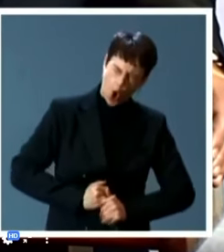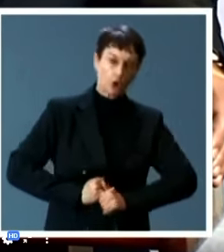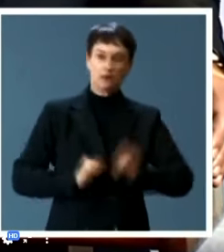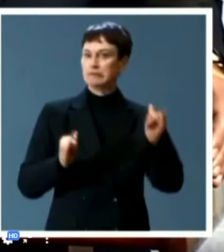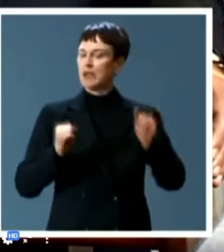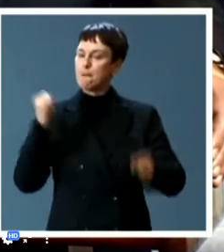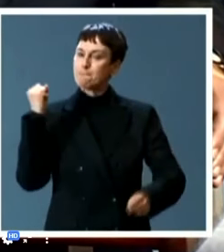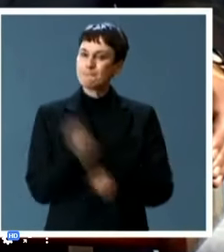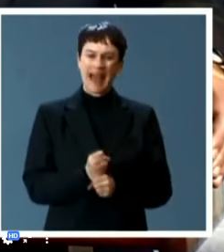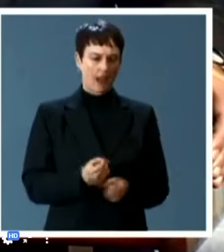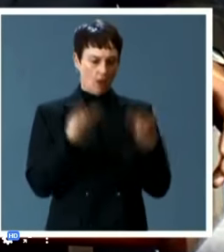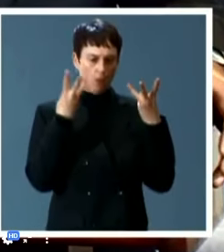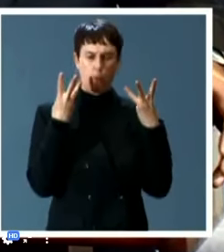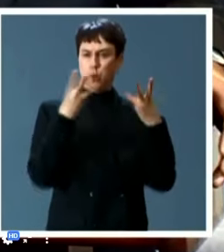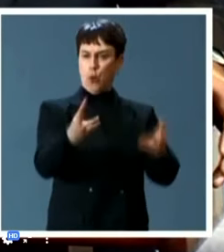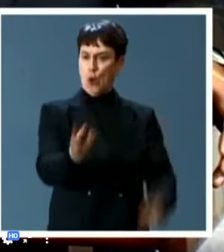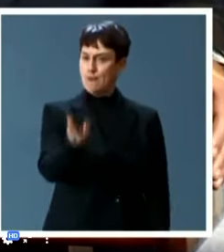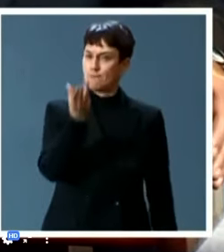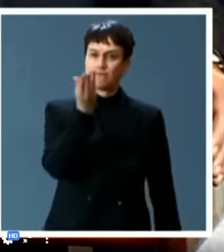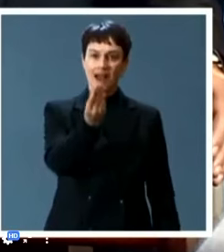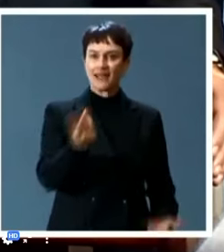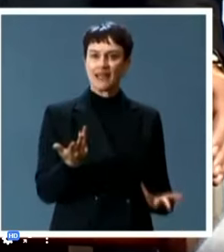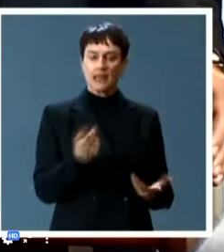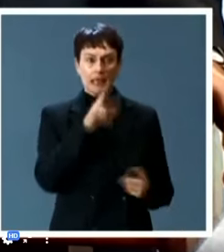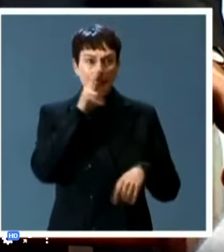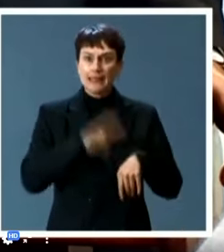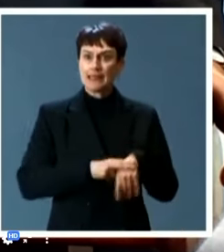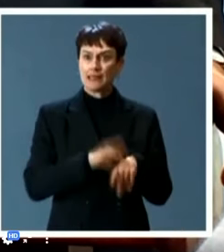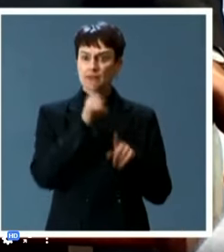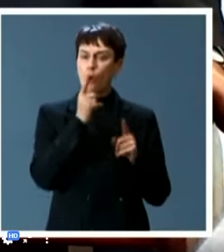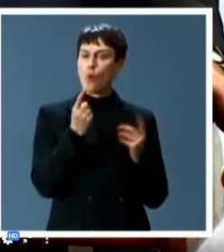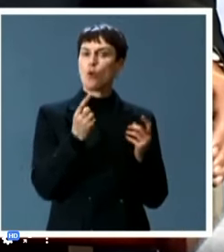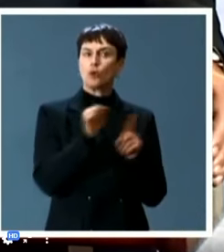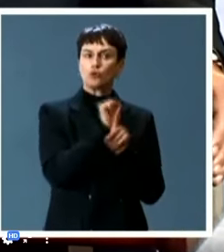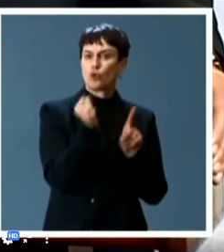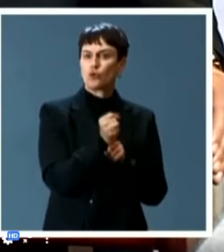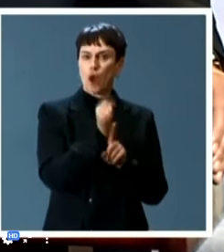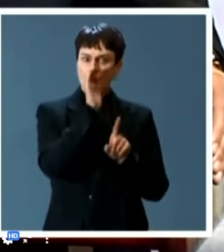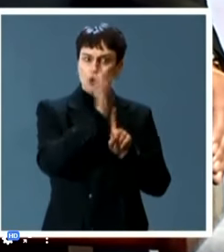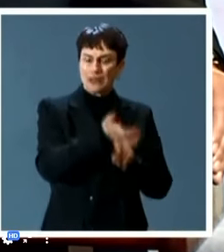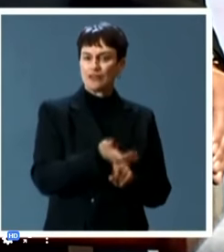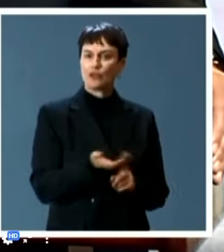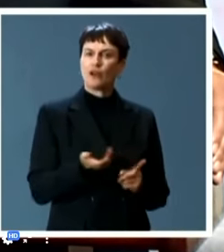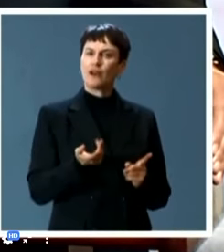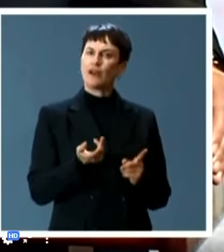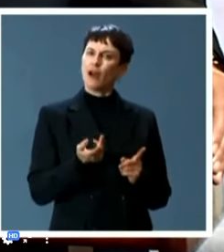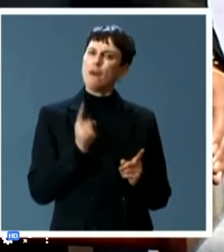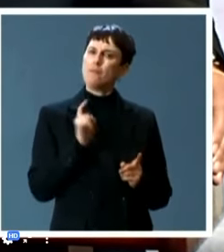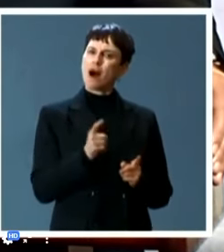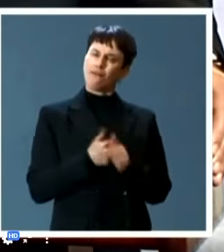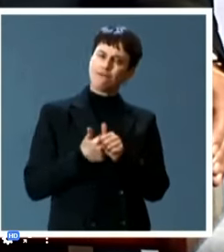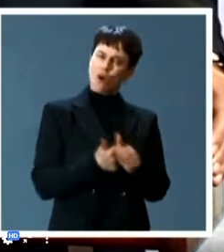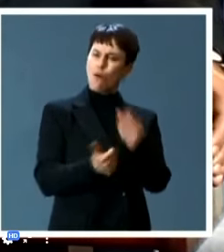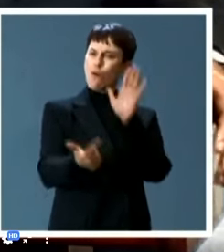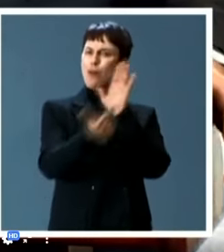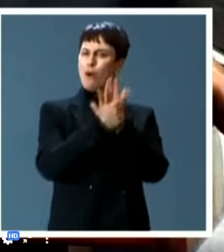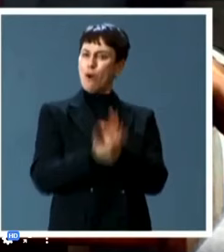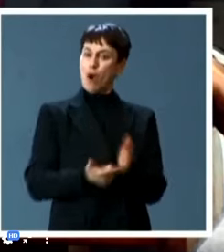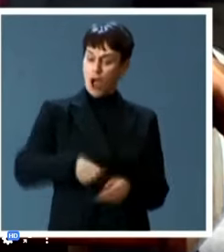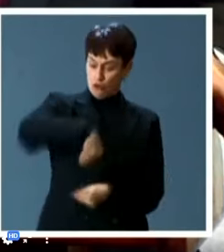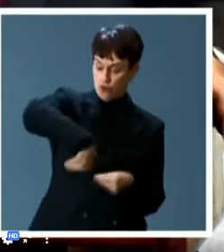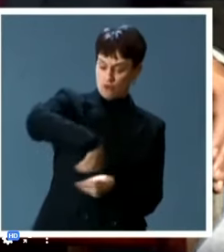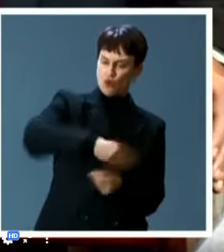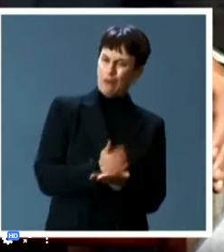and wastes funds available for social protection. It weakens social norms and the rule of law. And fighting corruption depends